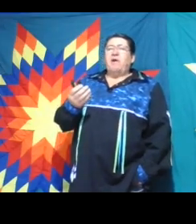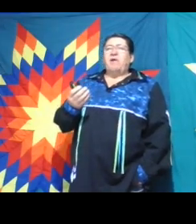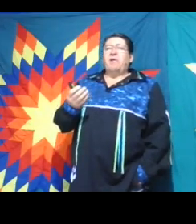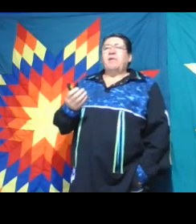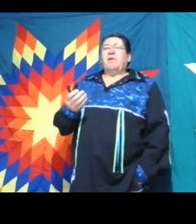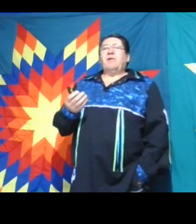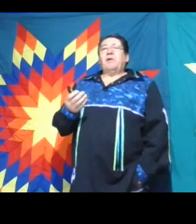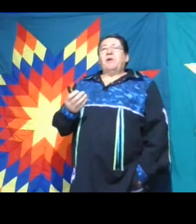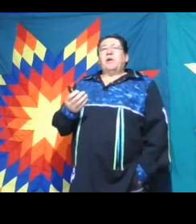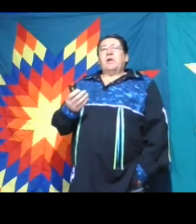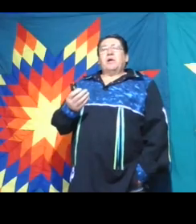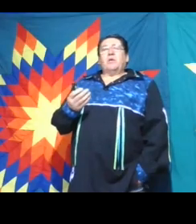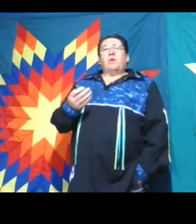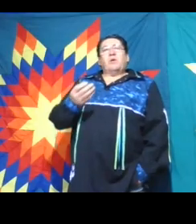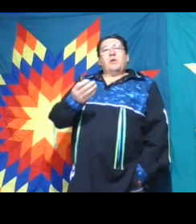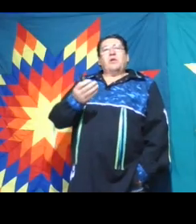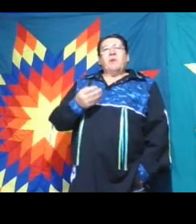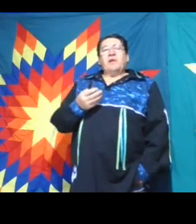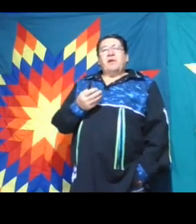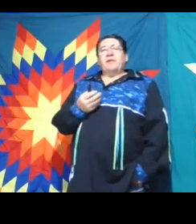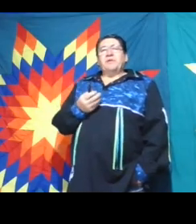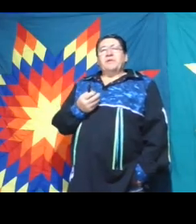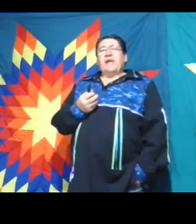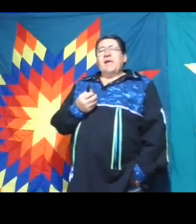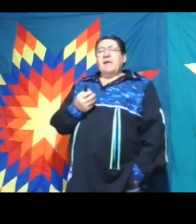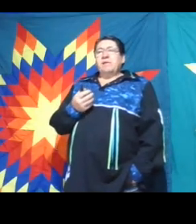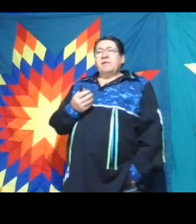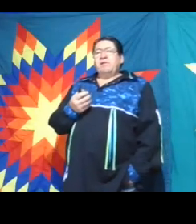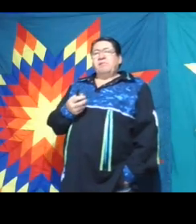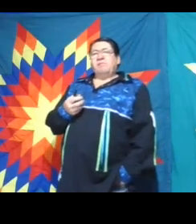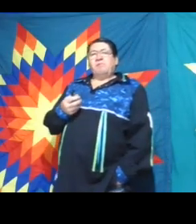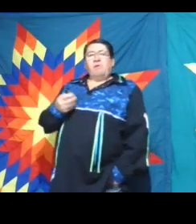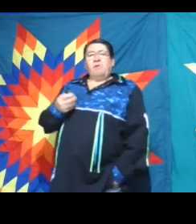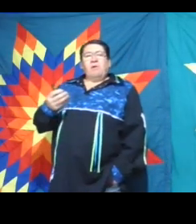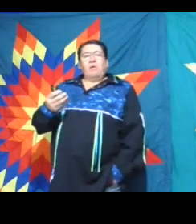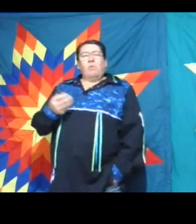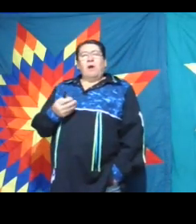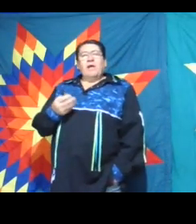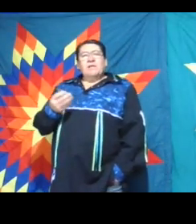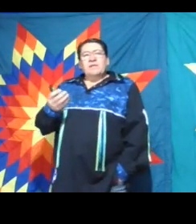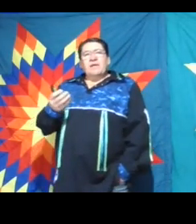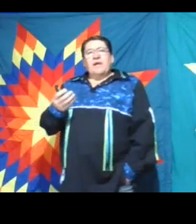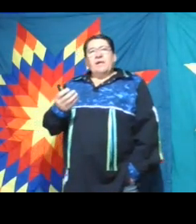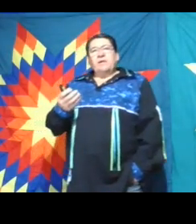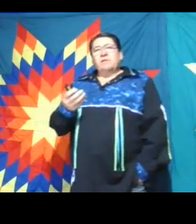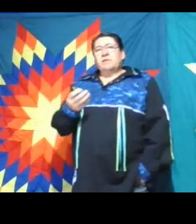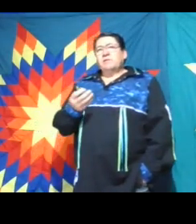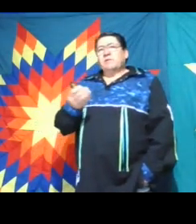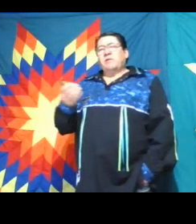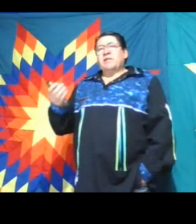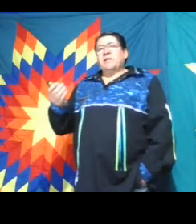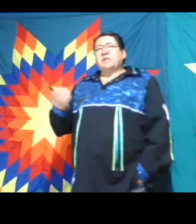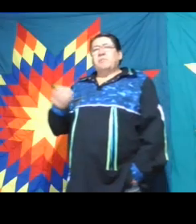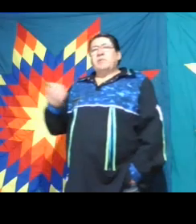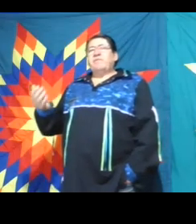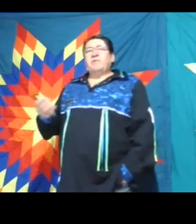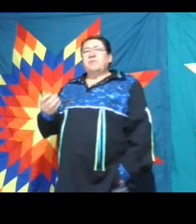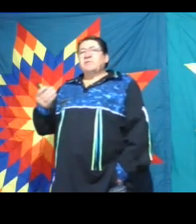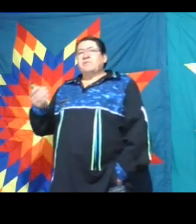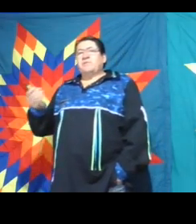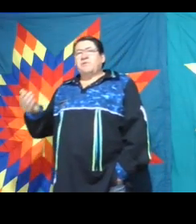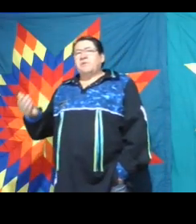so far, you might not understand, why is this guy going to so